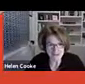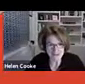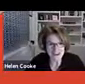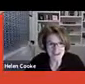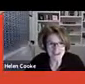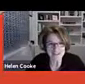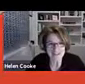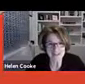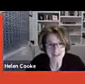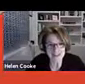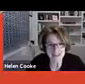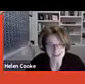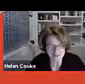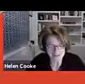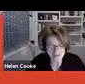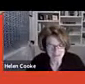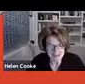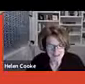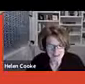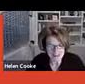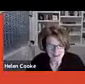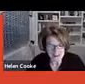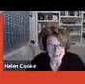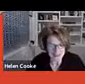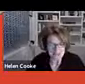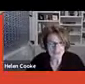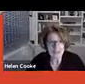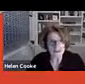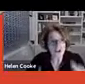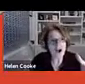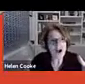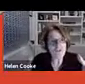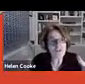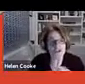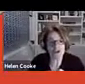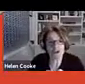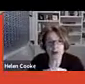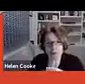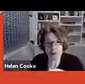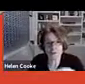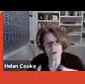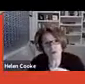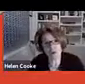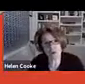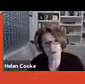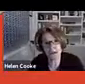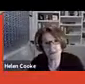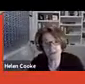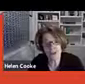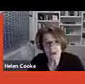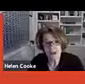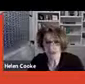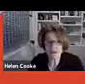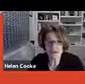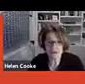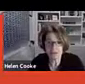I'm obviously delighted to be here. I'm delighted that you're joining us. So our vision at MyPlus is to ensure that having